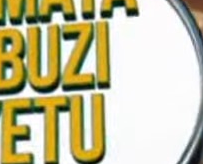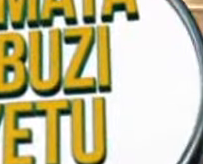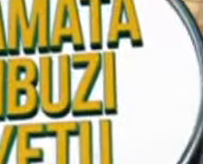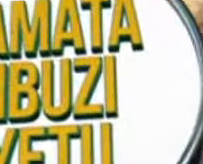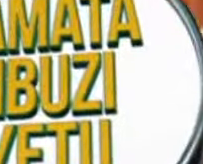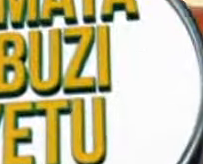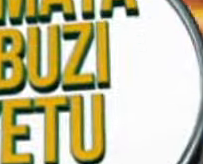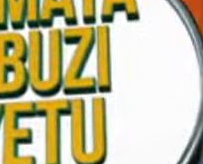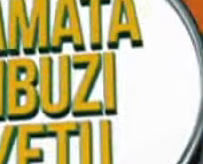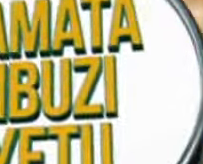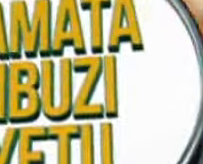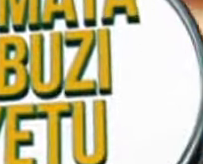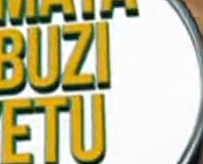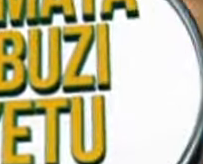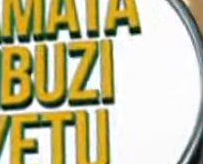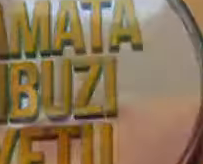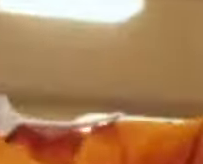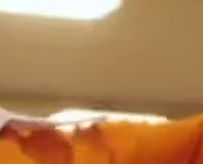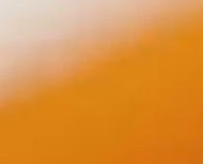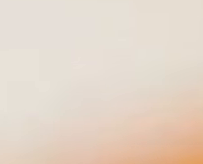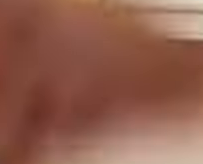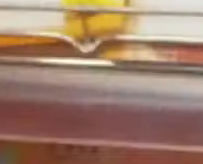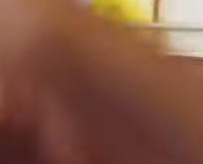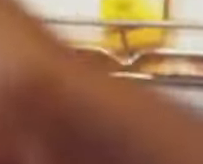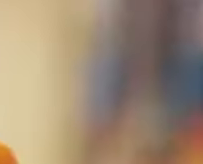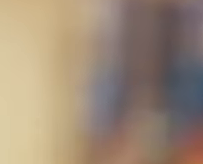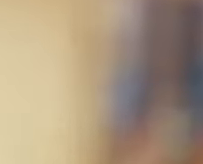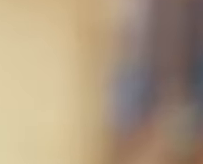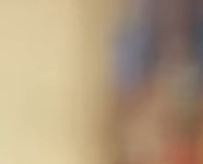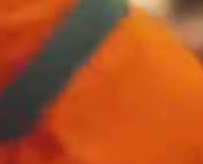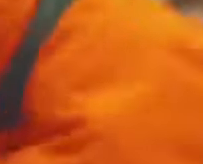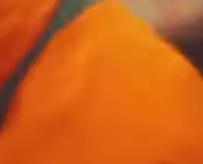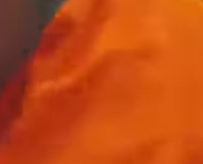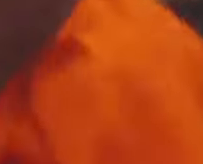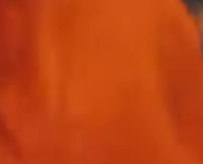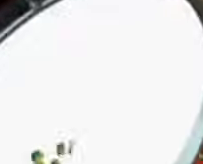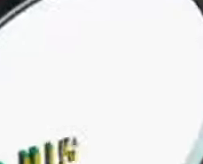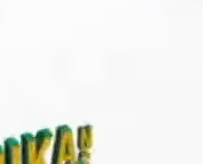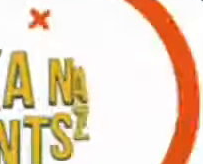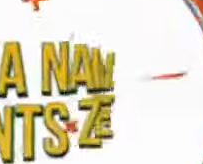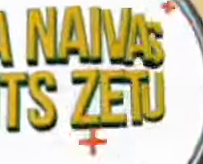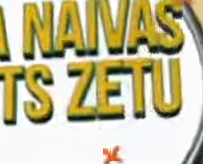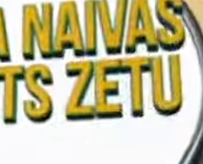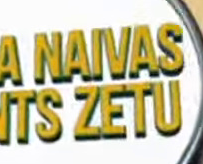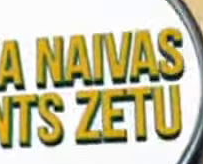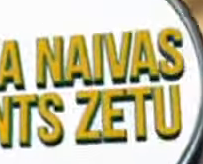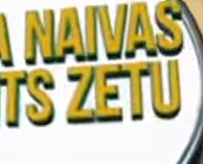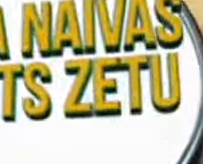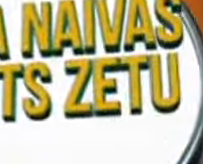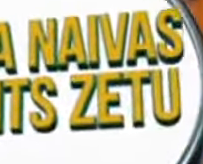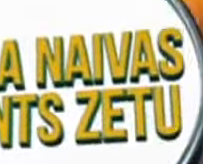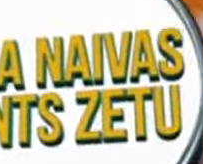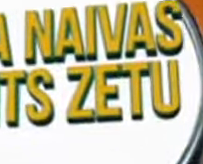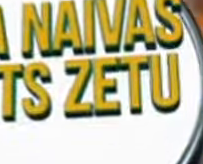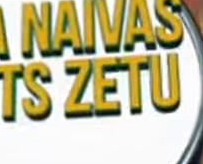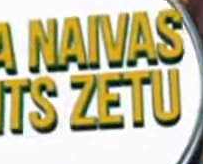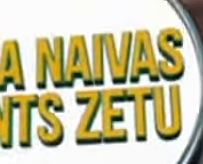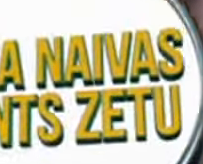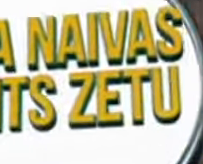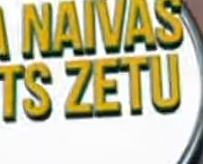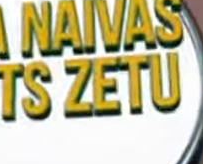yetu. Fiesta, alo. Juu hapa ni kwetu wayo. Shika Naivas points zetu.